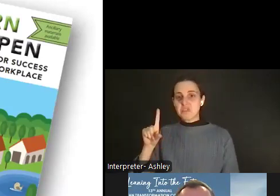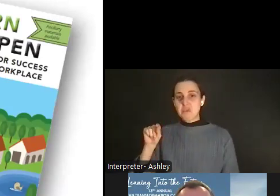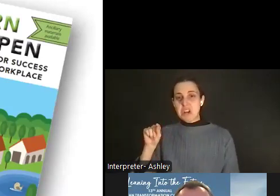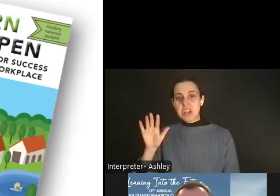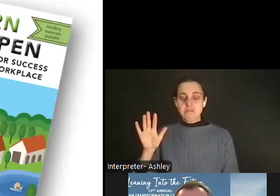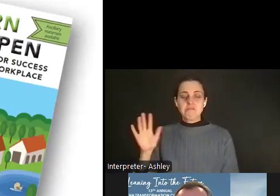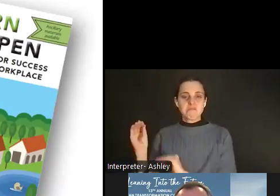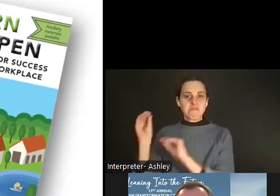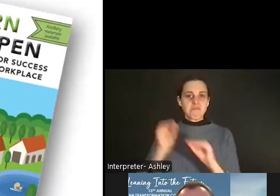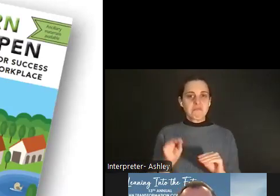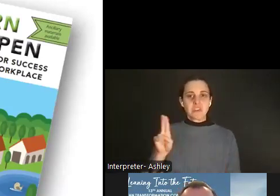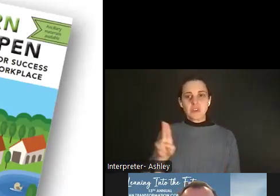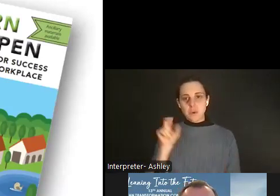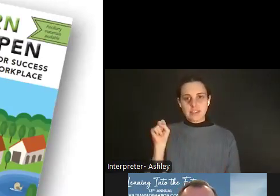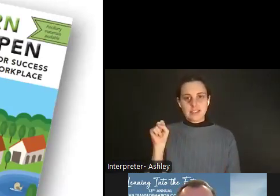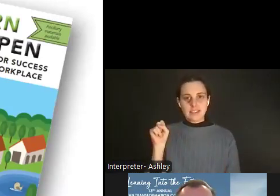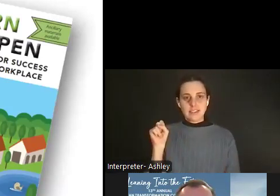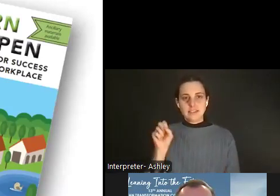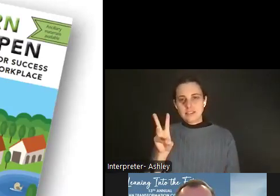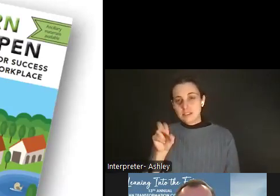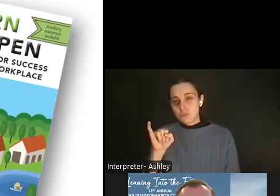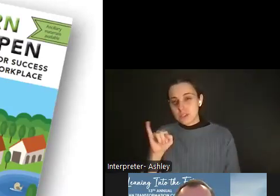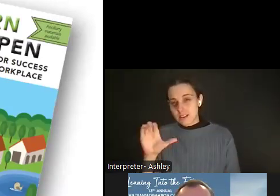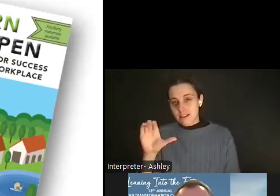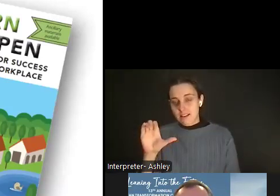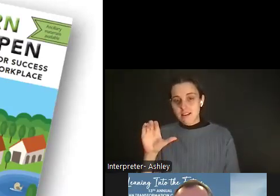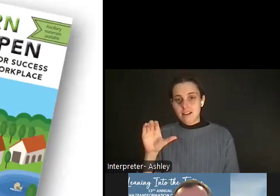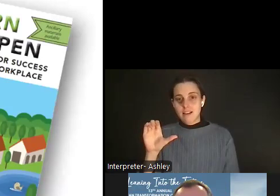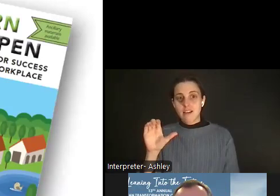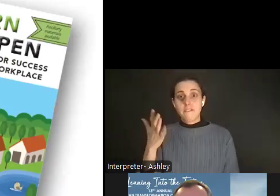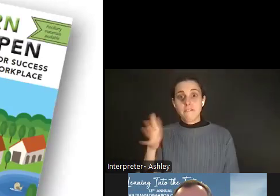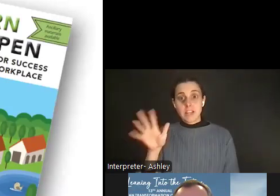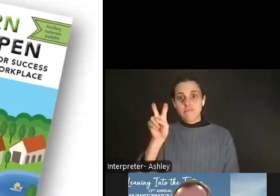United States, Wisconsin, and then some Florida,